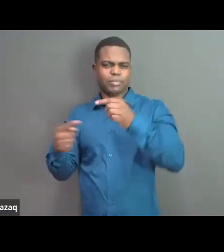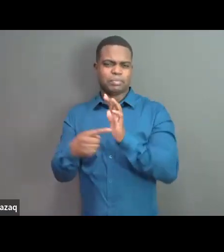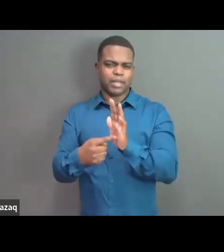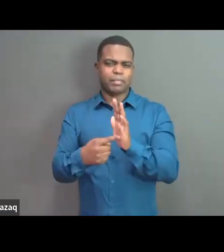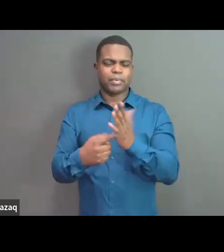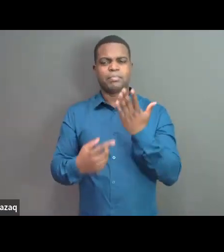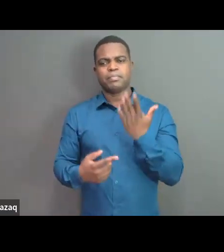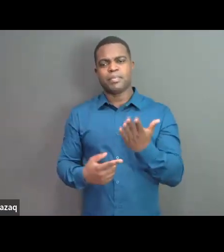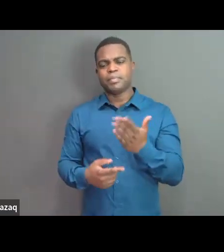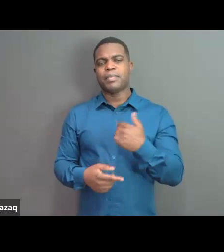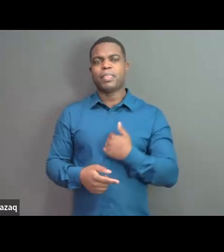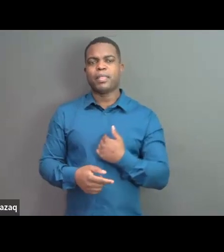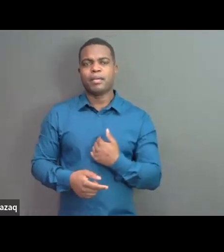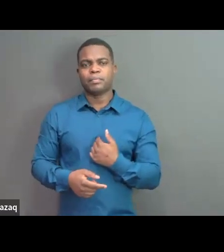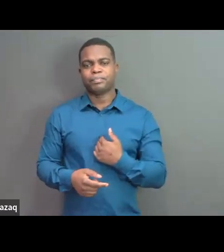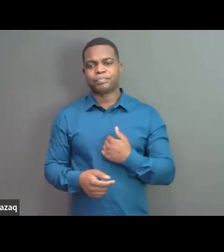UGM.